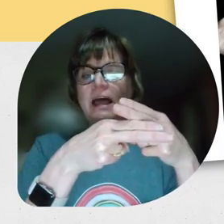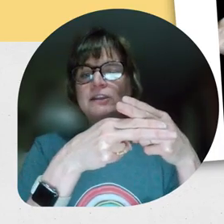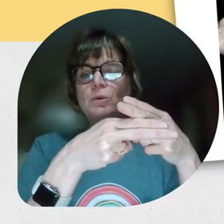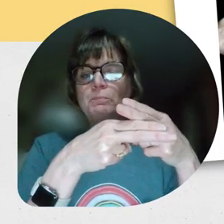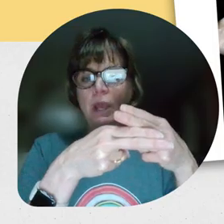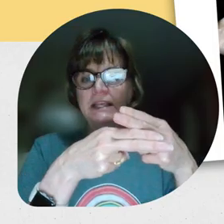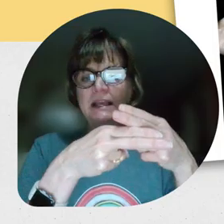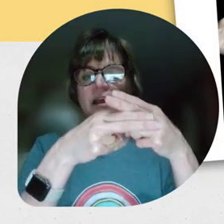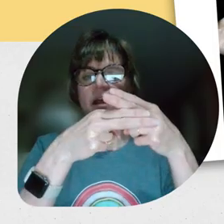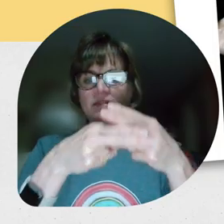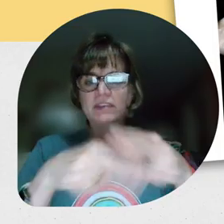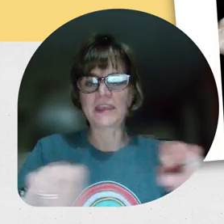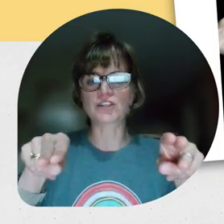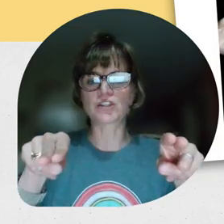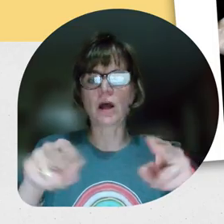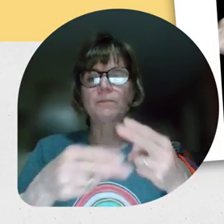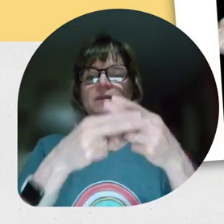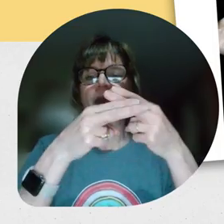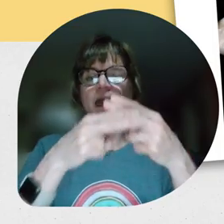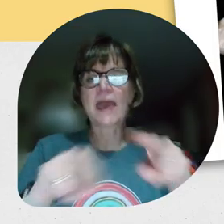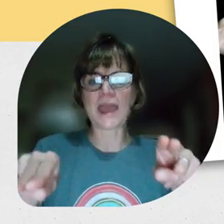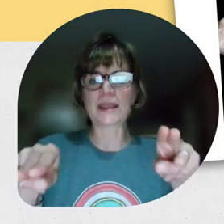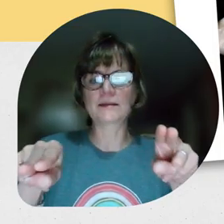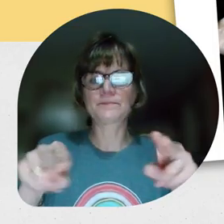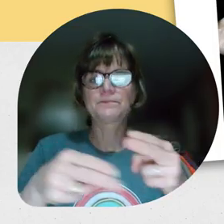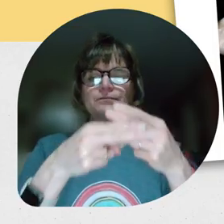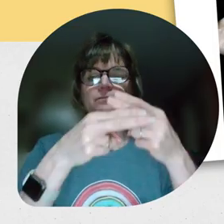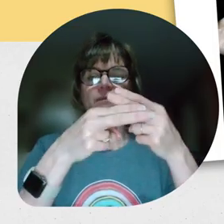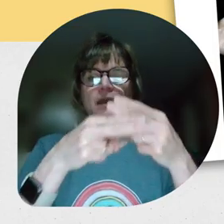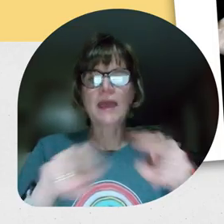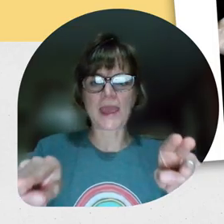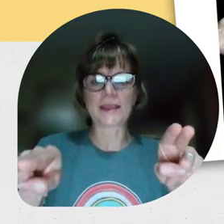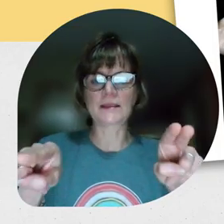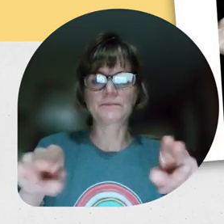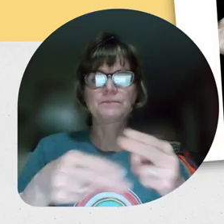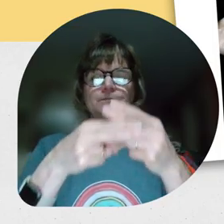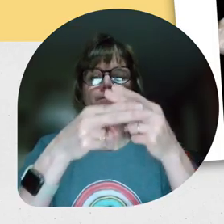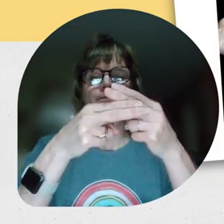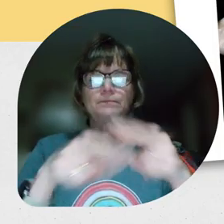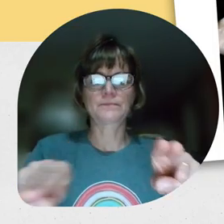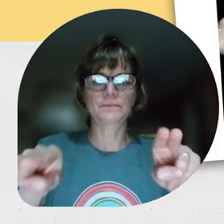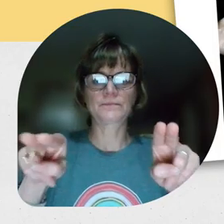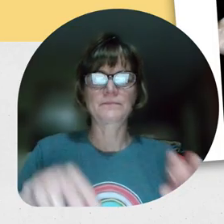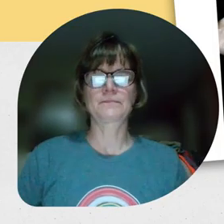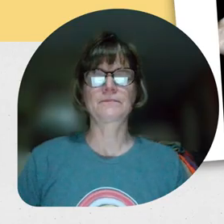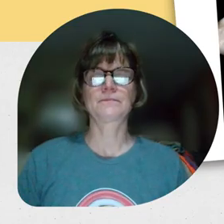pretend like you're breaking the eggshell. Egg, egg.